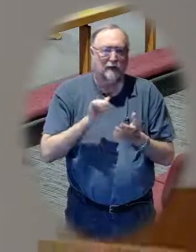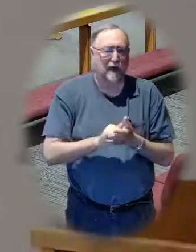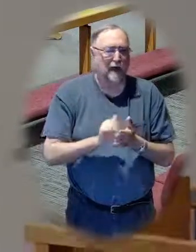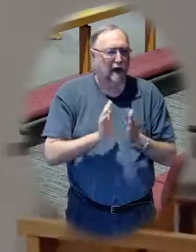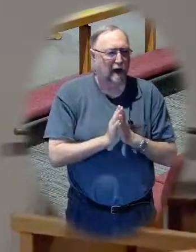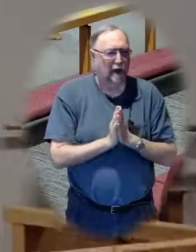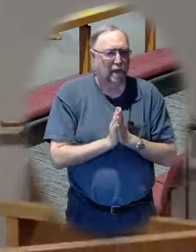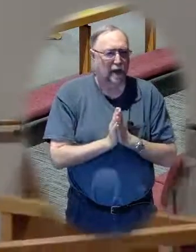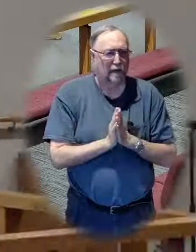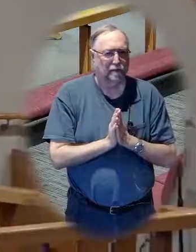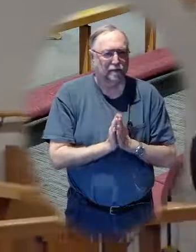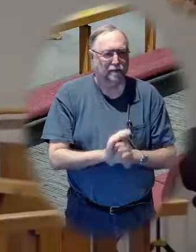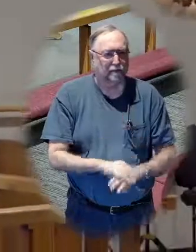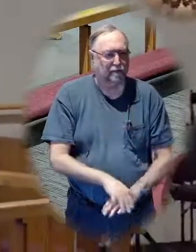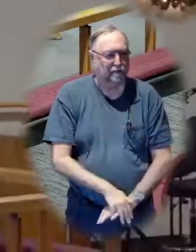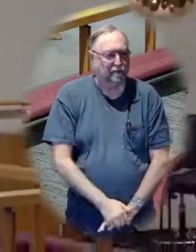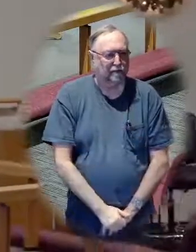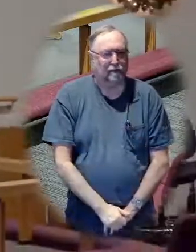Amen.